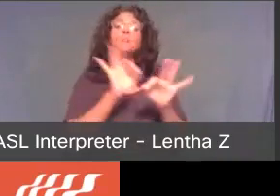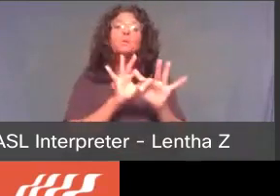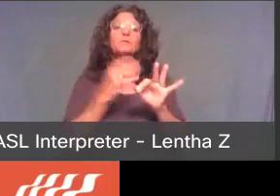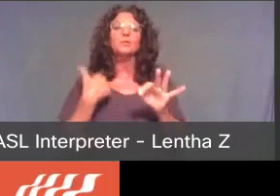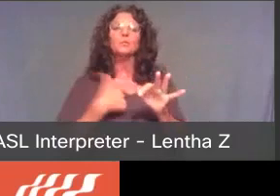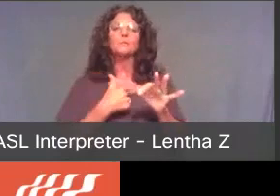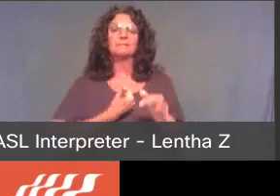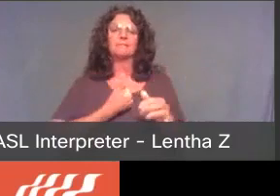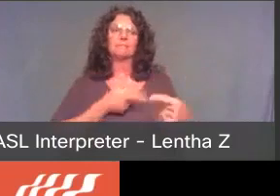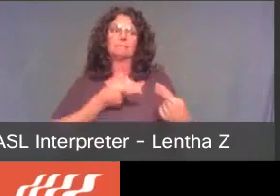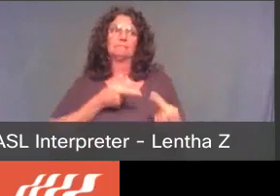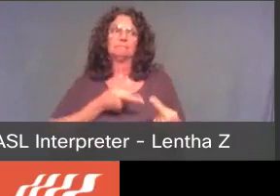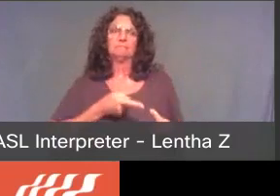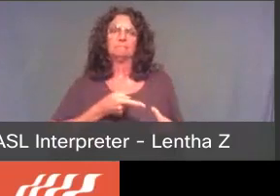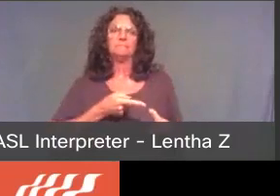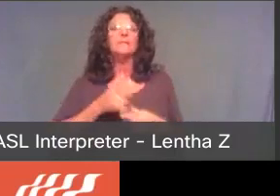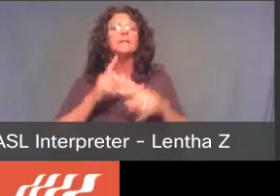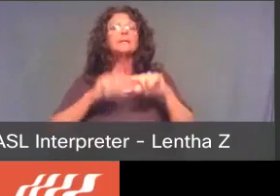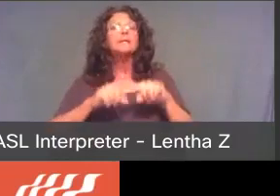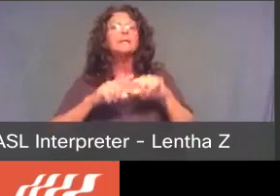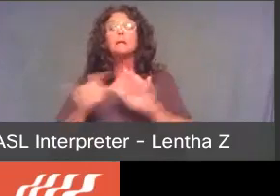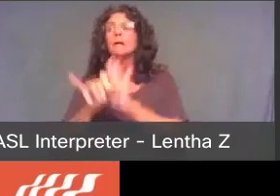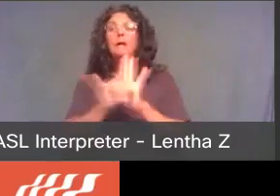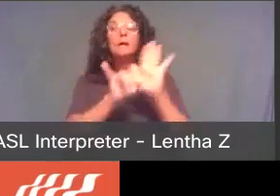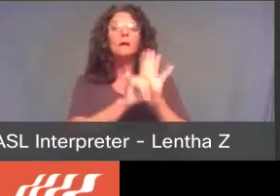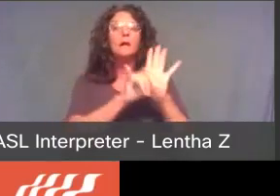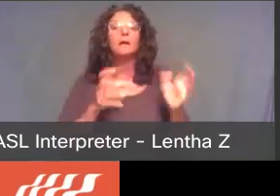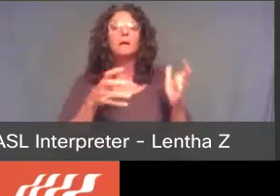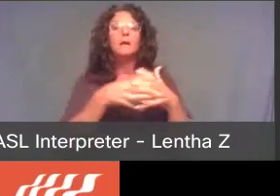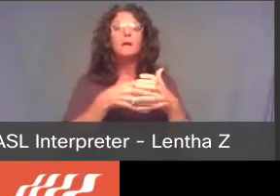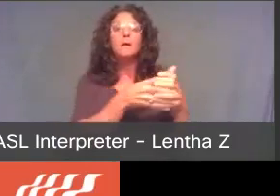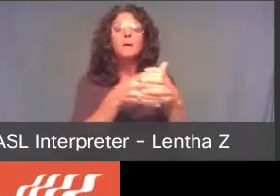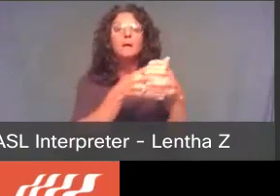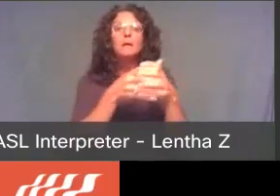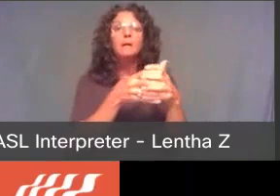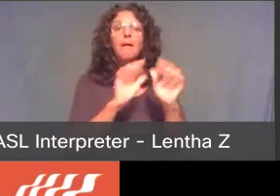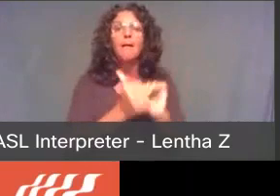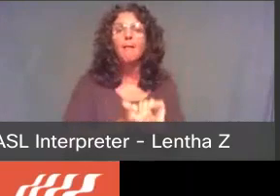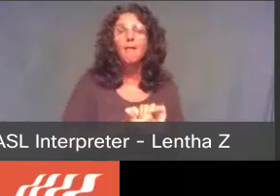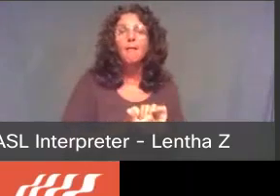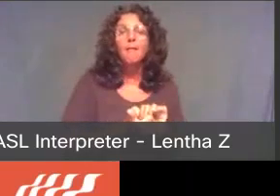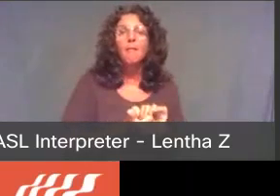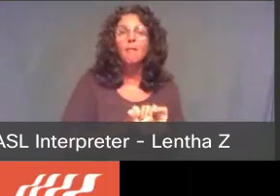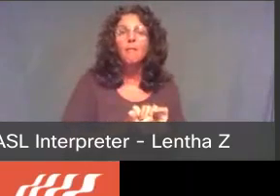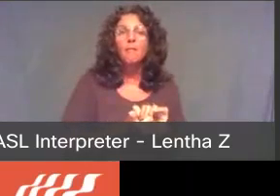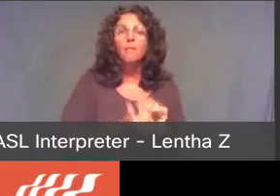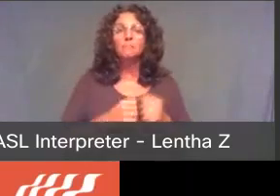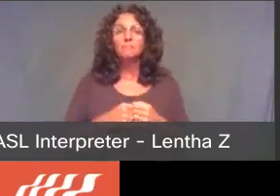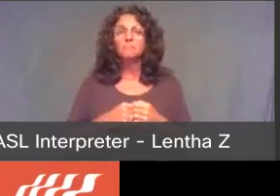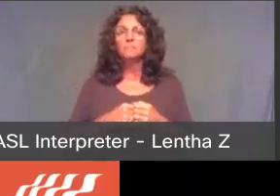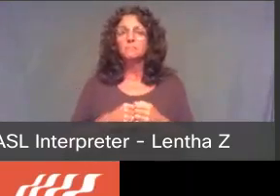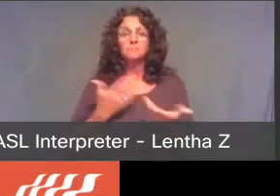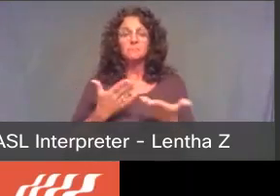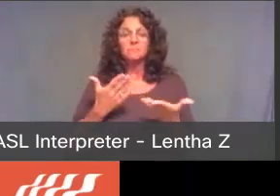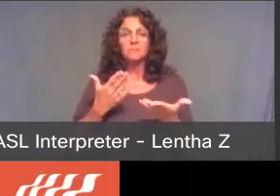our own ways, depending on our intersection of identities, is that discomfort in not knowing exactly how someone else feels. We